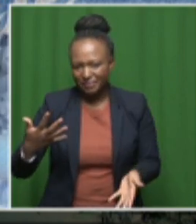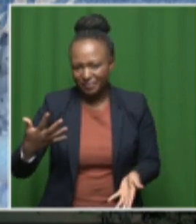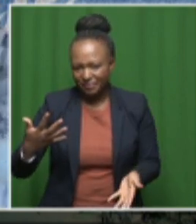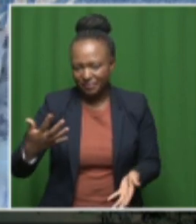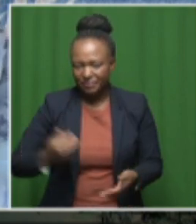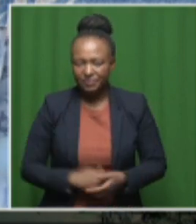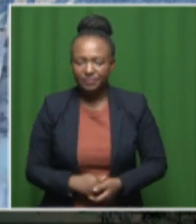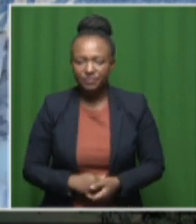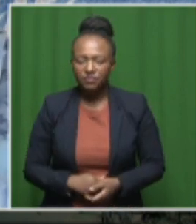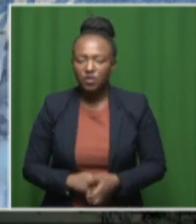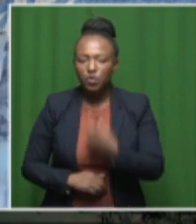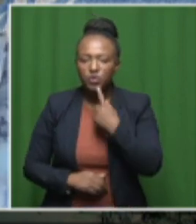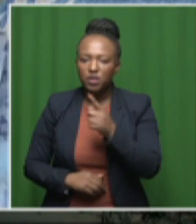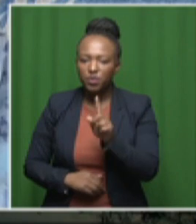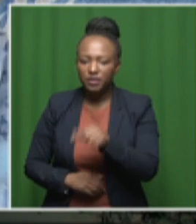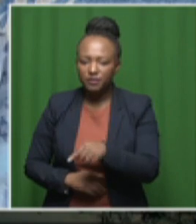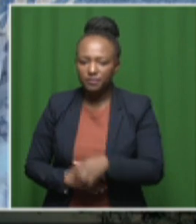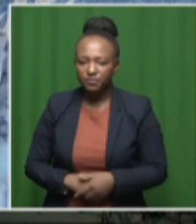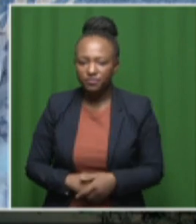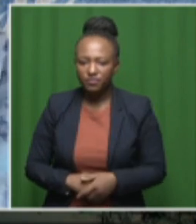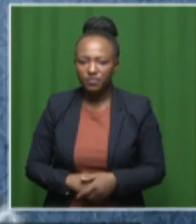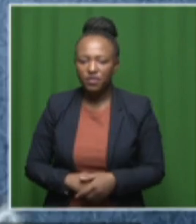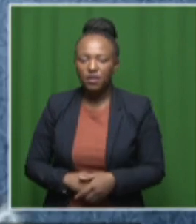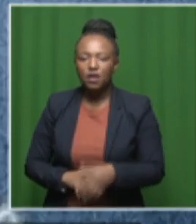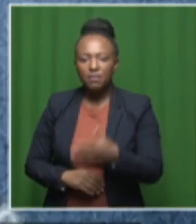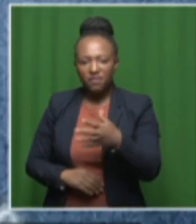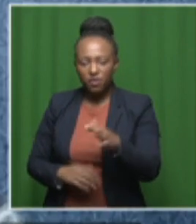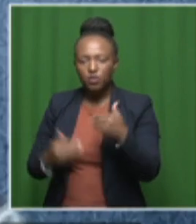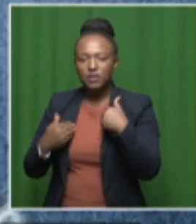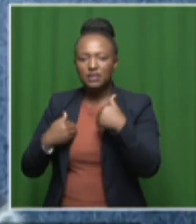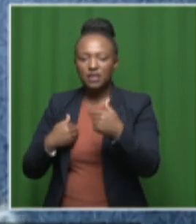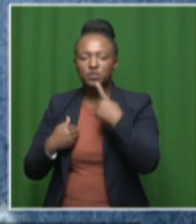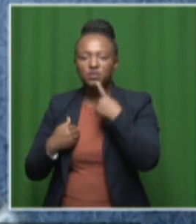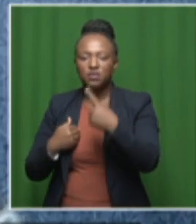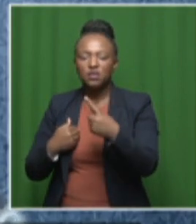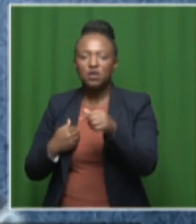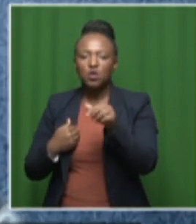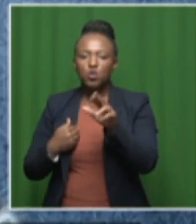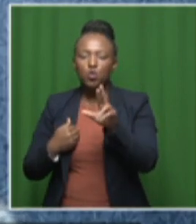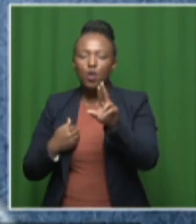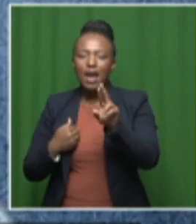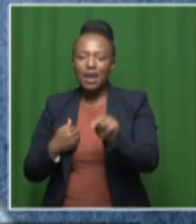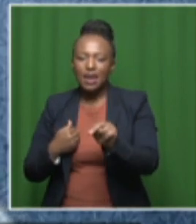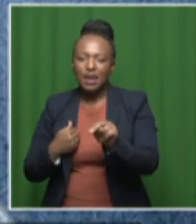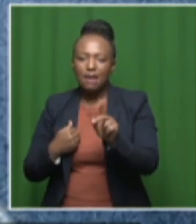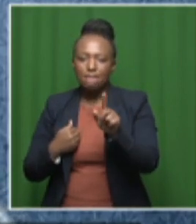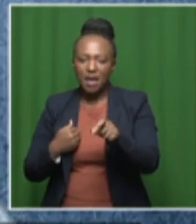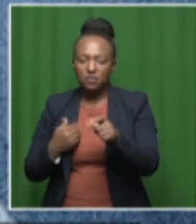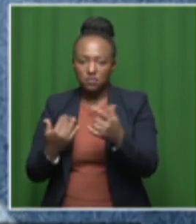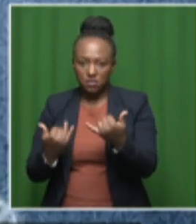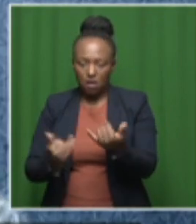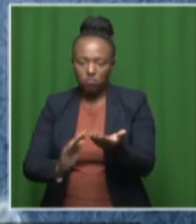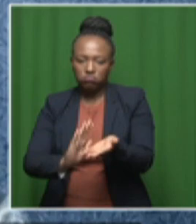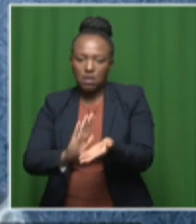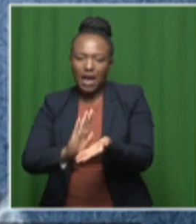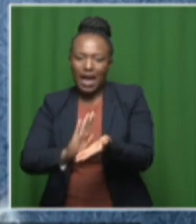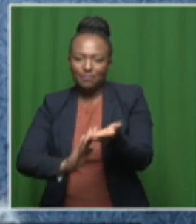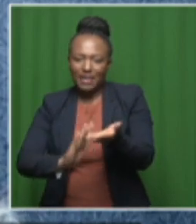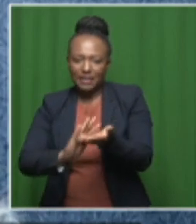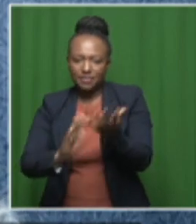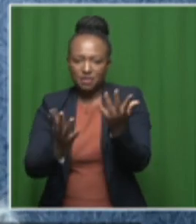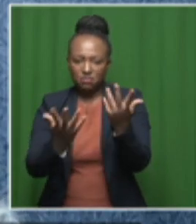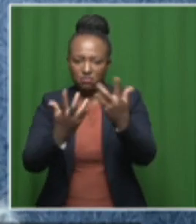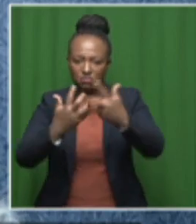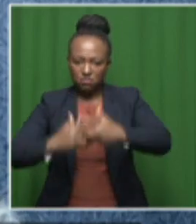I mean, I started off by saying the UN needs to be fit for purpose, updated to reflect the 21st century. The UN